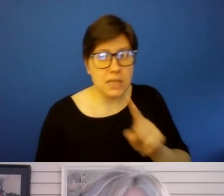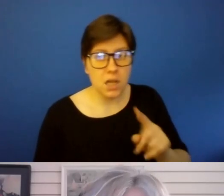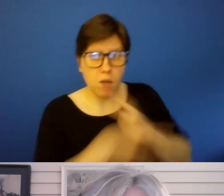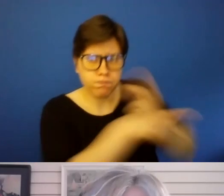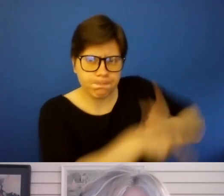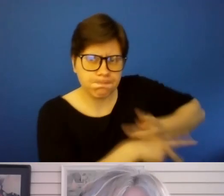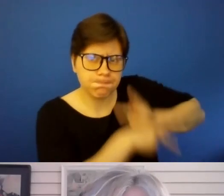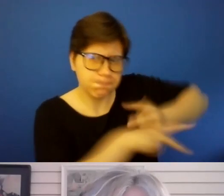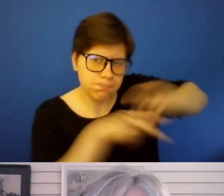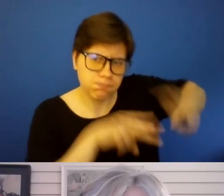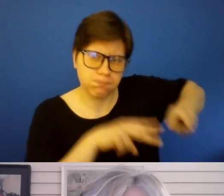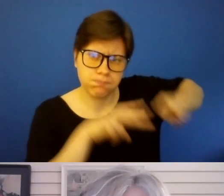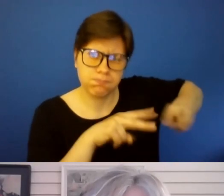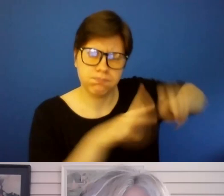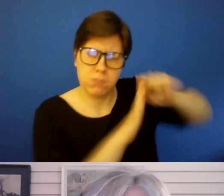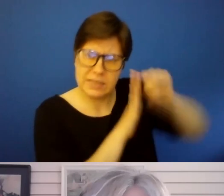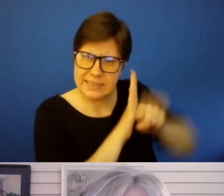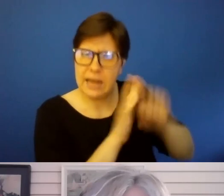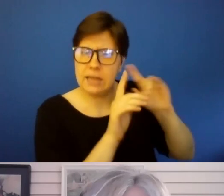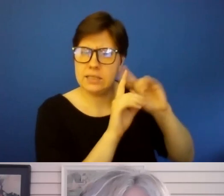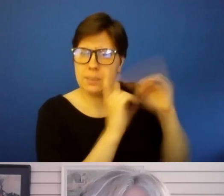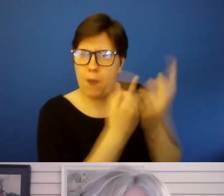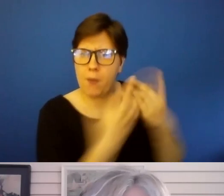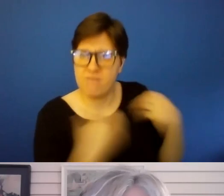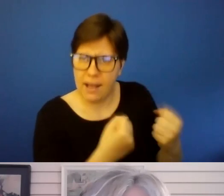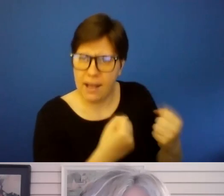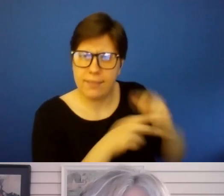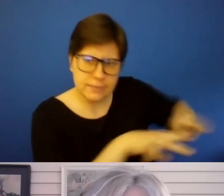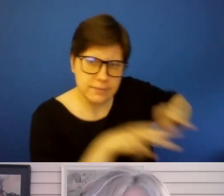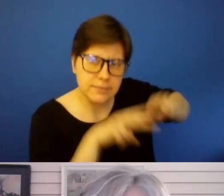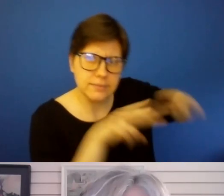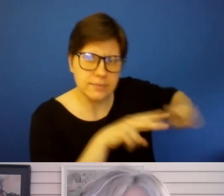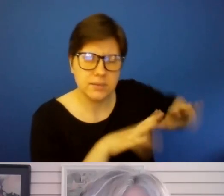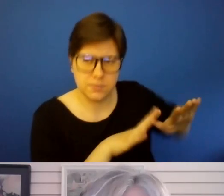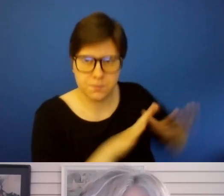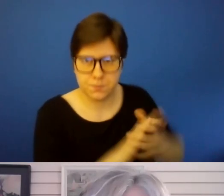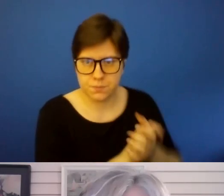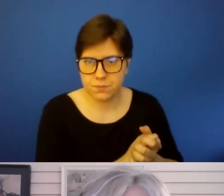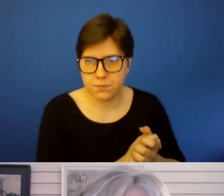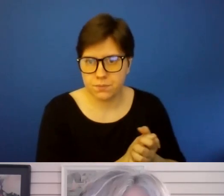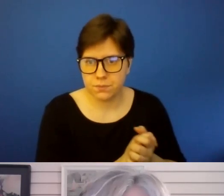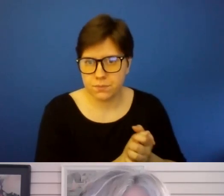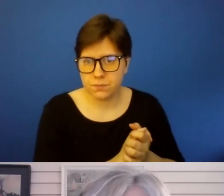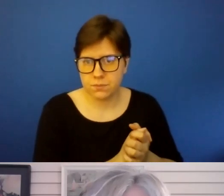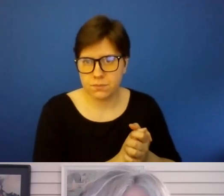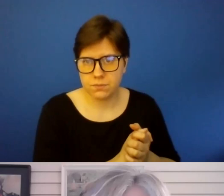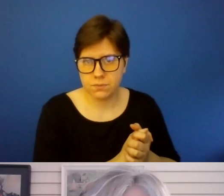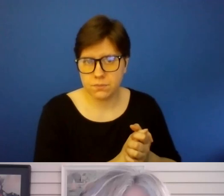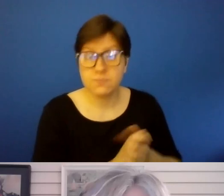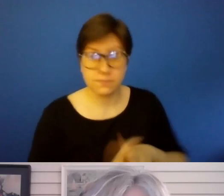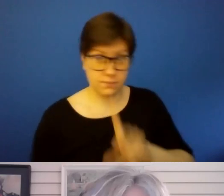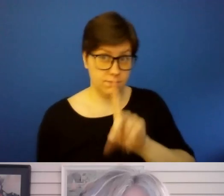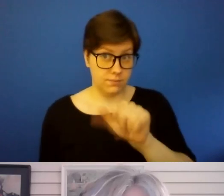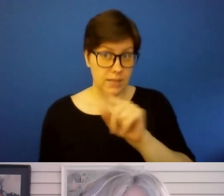state departments of health, by the state medical boards, by disability rights organizations. And the data,